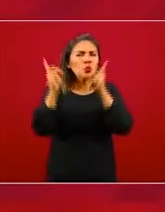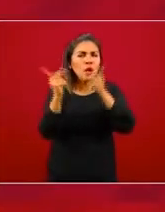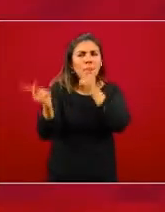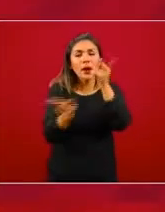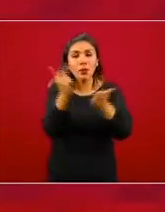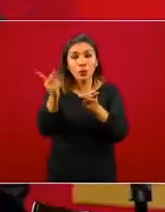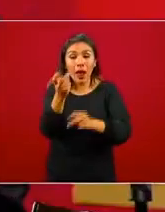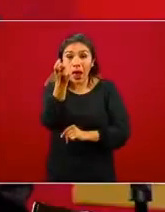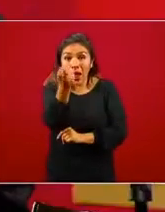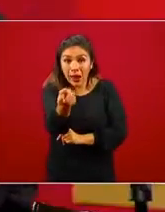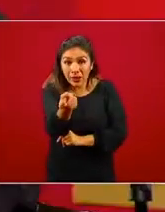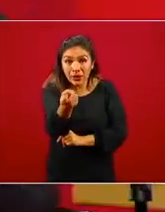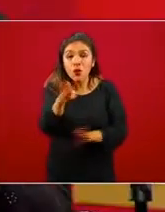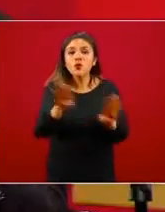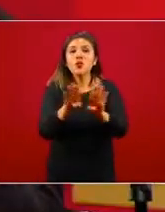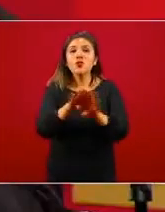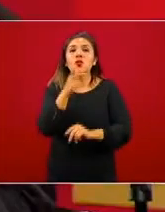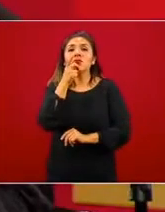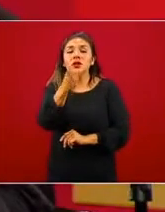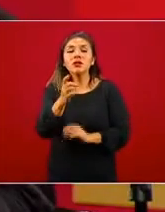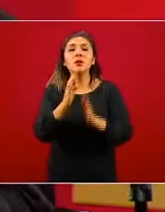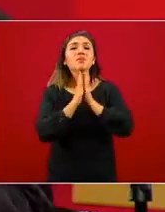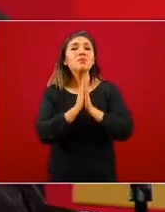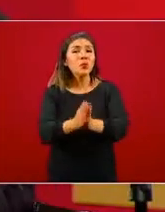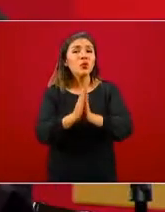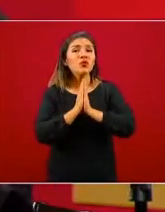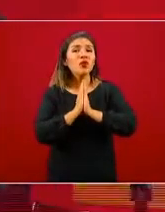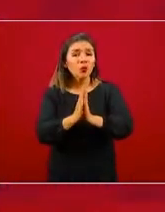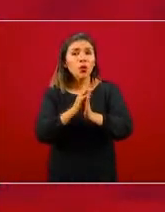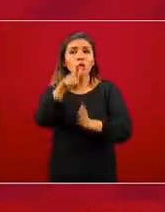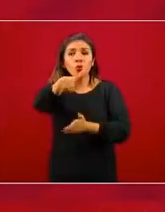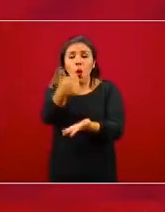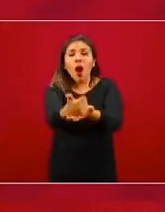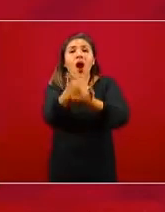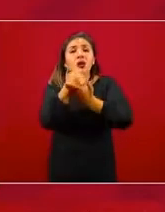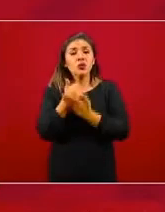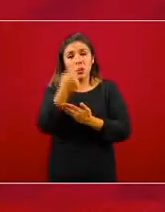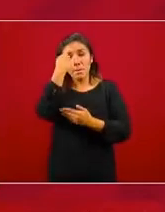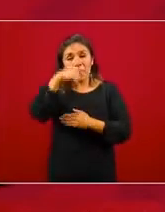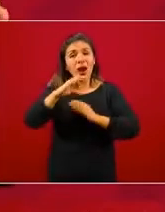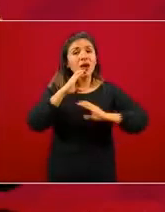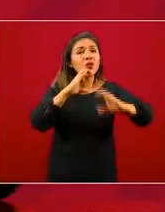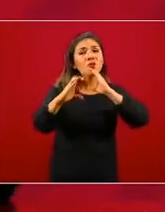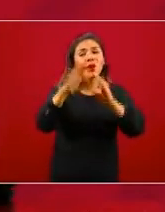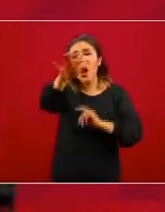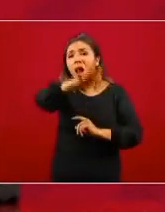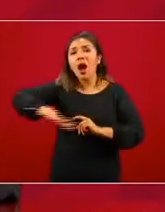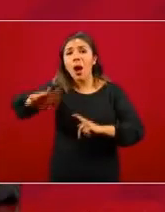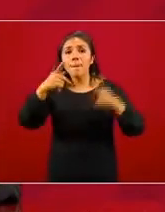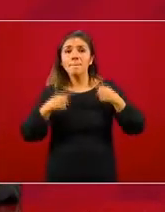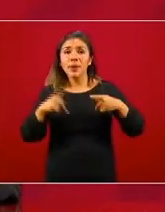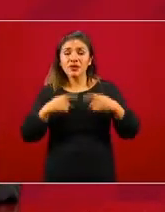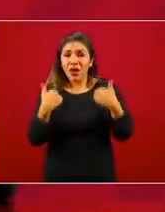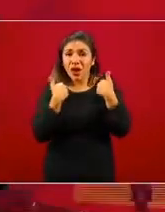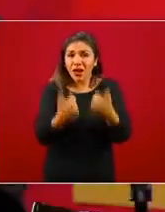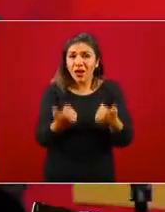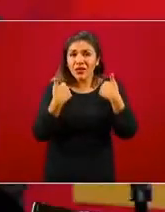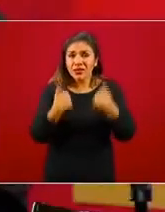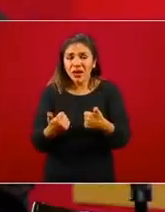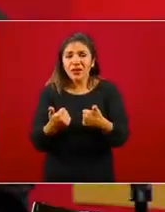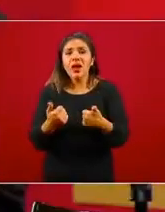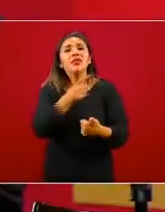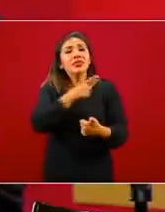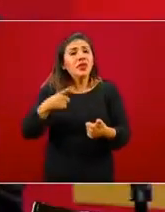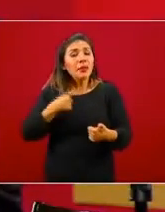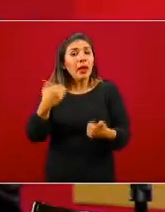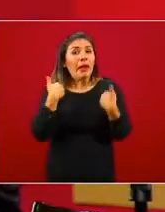issue. Now, in this way, we're saying, please help us to have communication